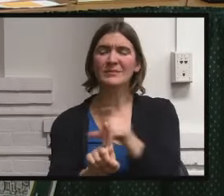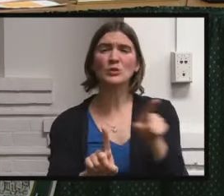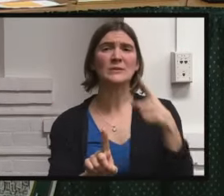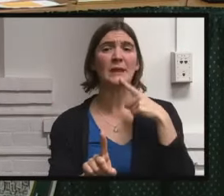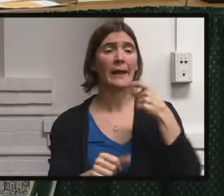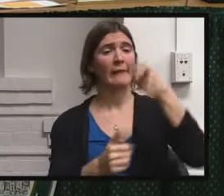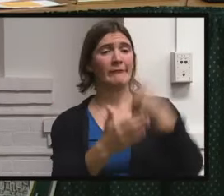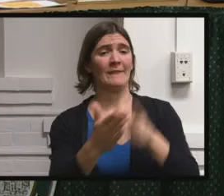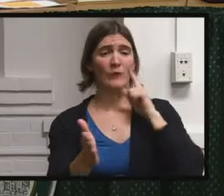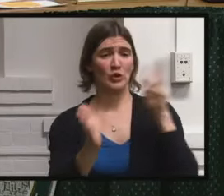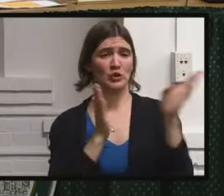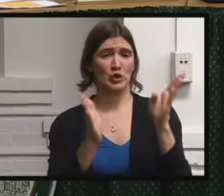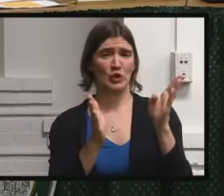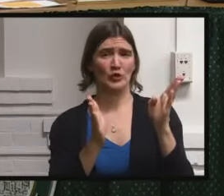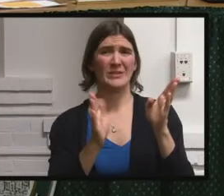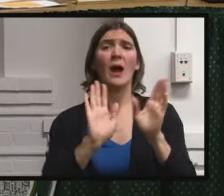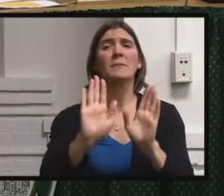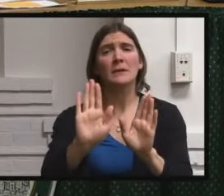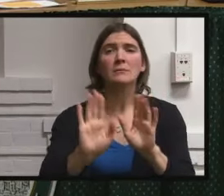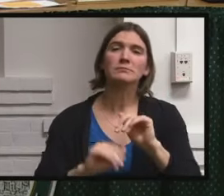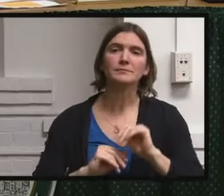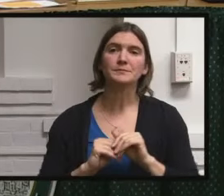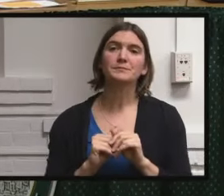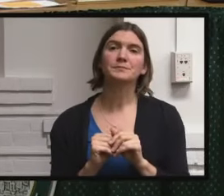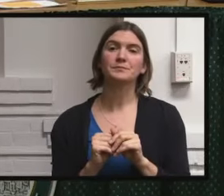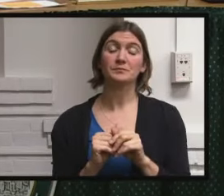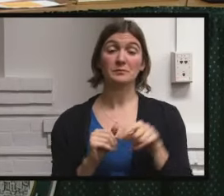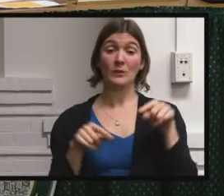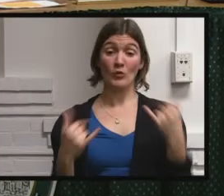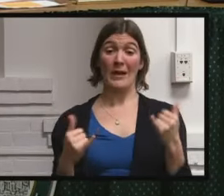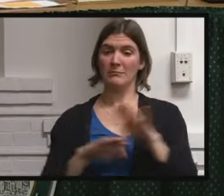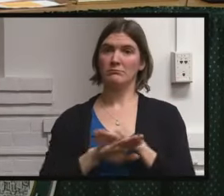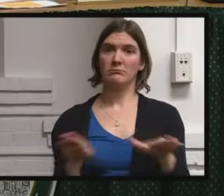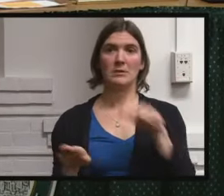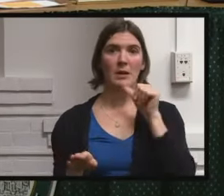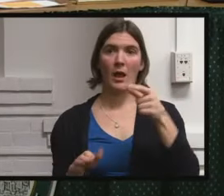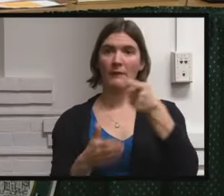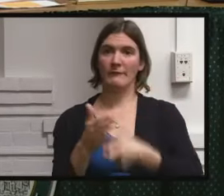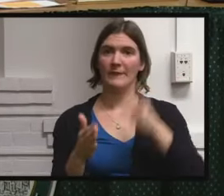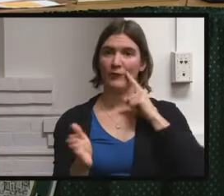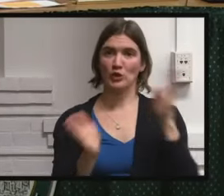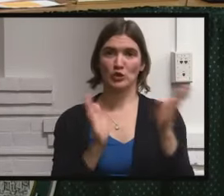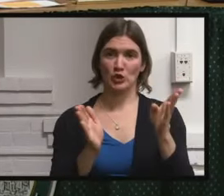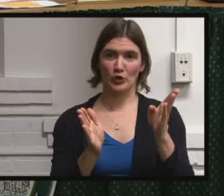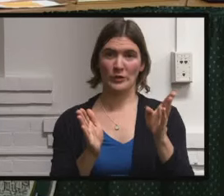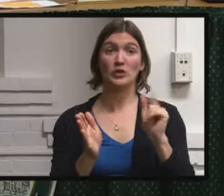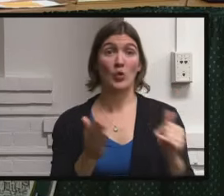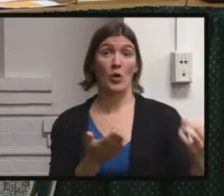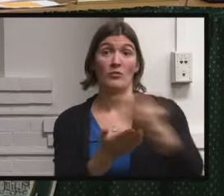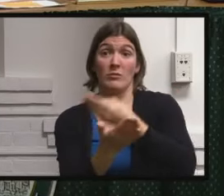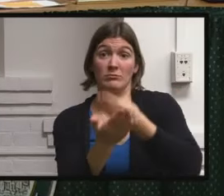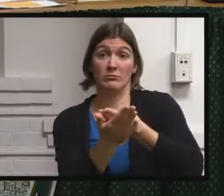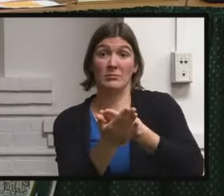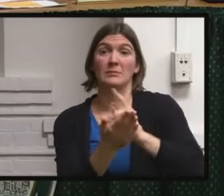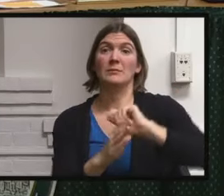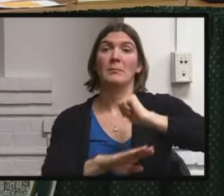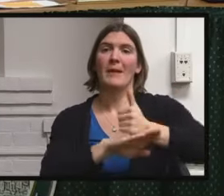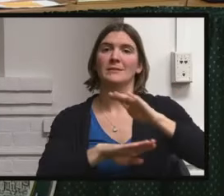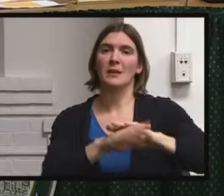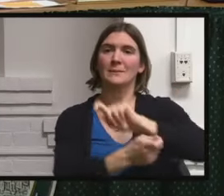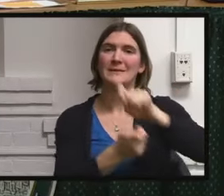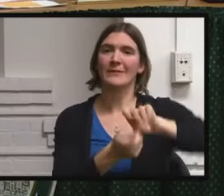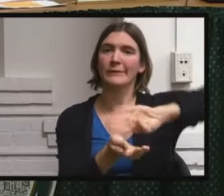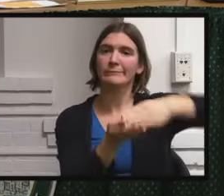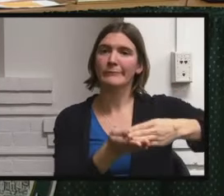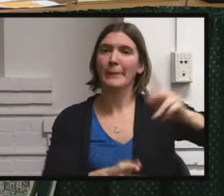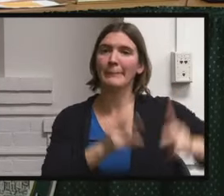provided. That it's one thing to say that it's not a fee for service, it's based on the revenue is collected in a certain manner and then the programming